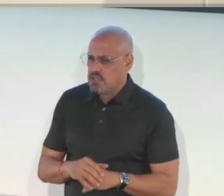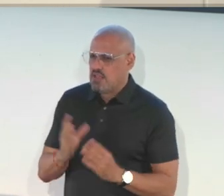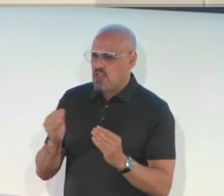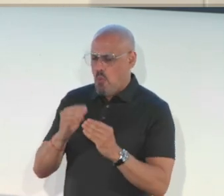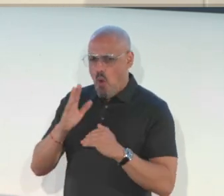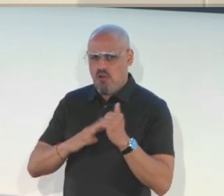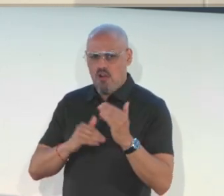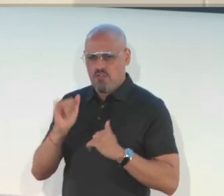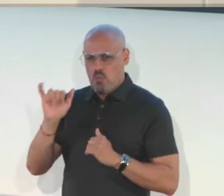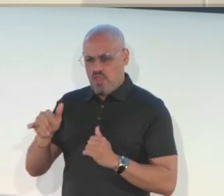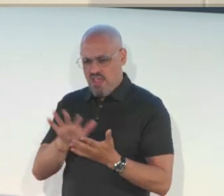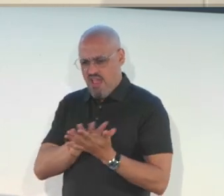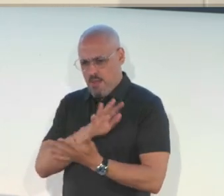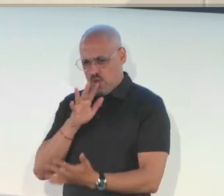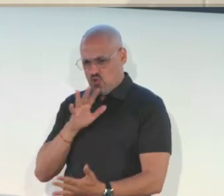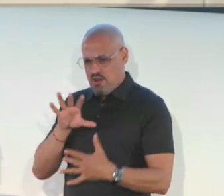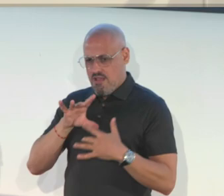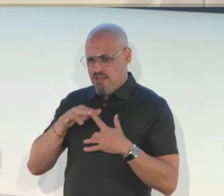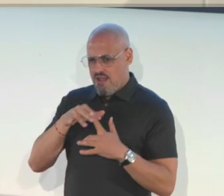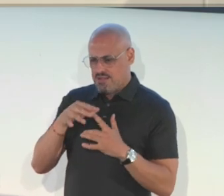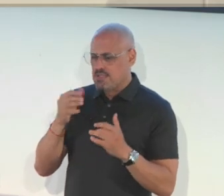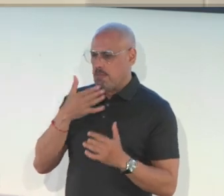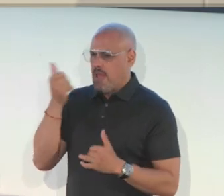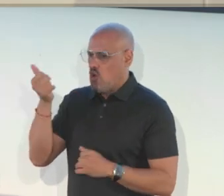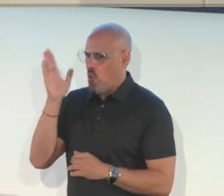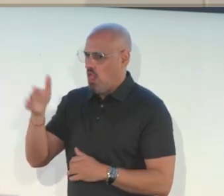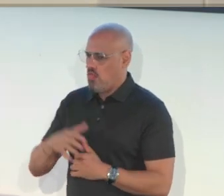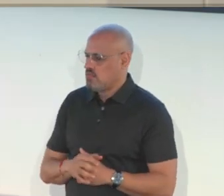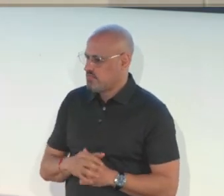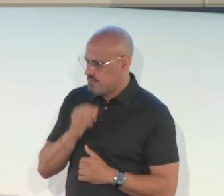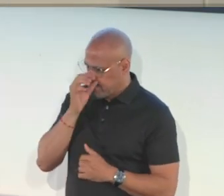with that ambiguity and context, the better. Thank you.